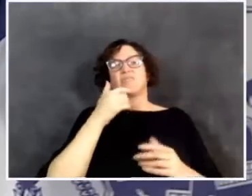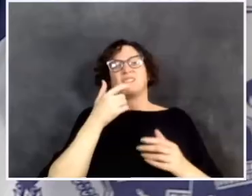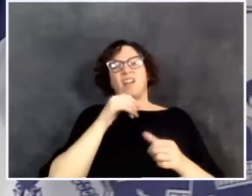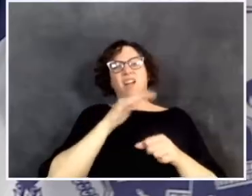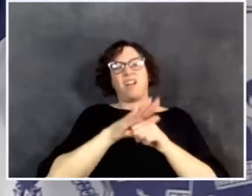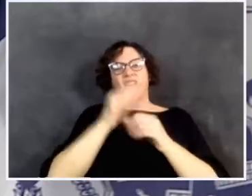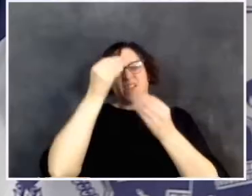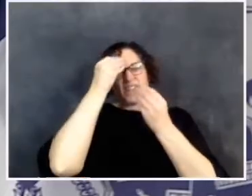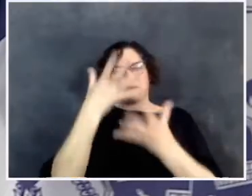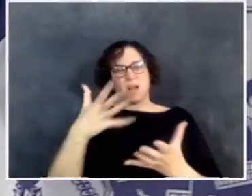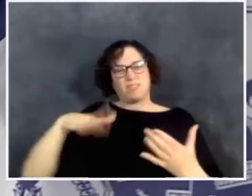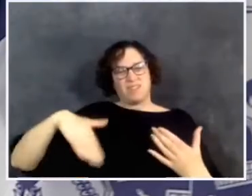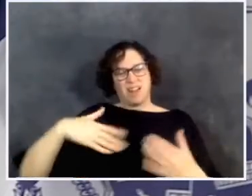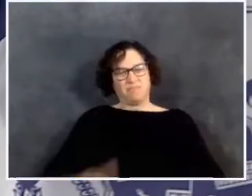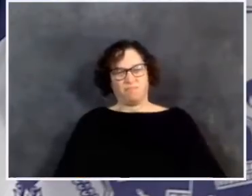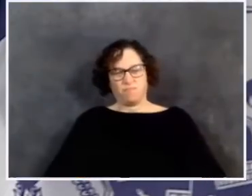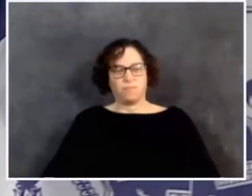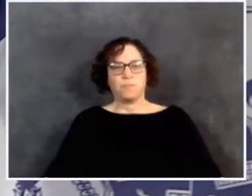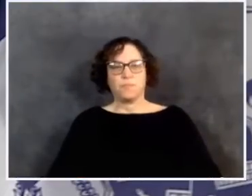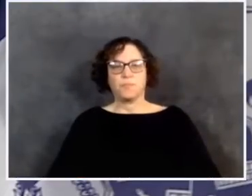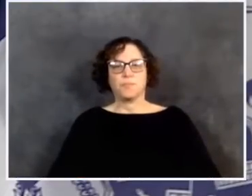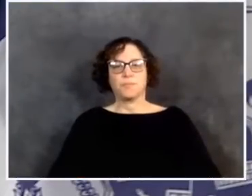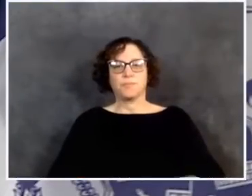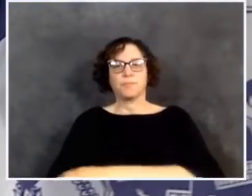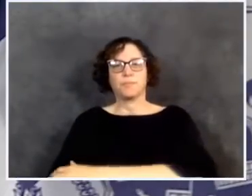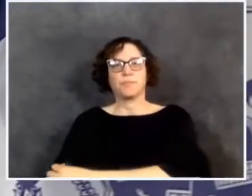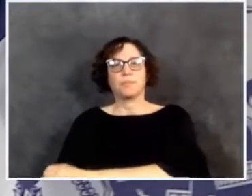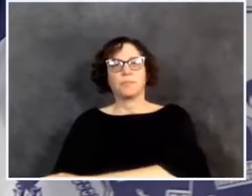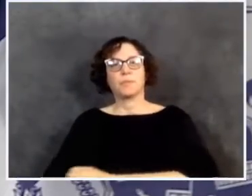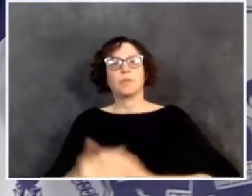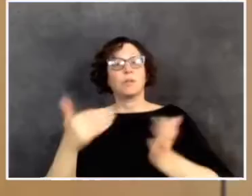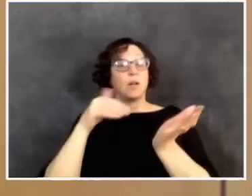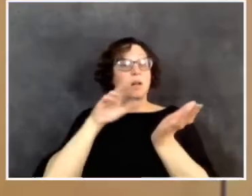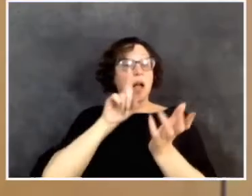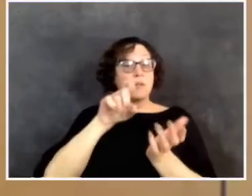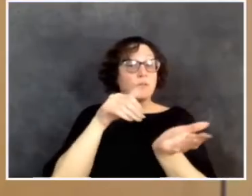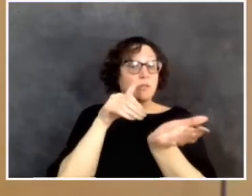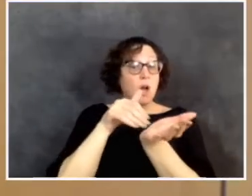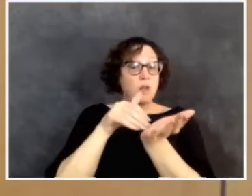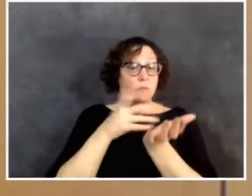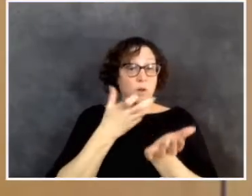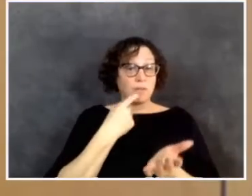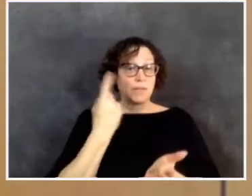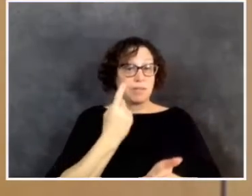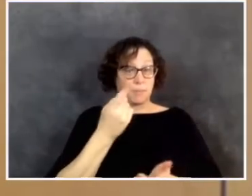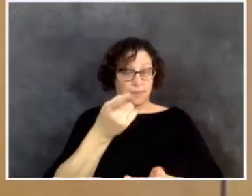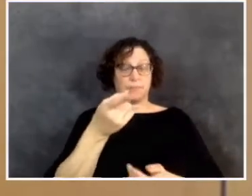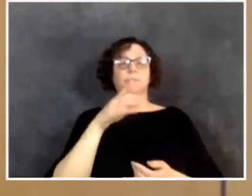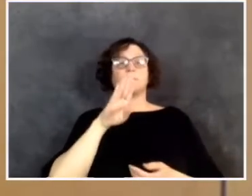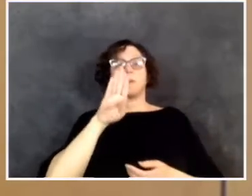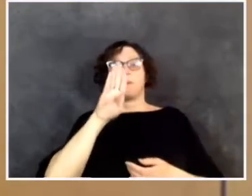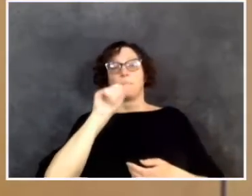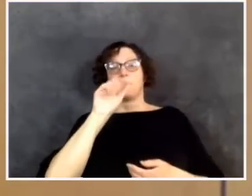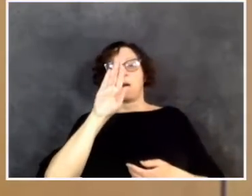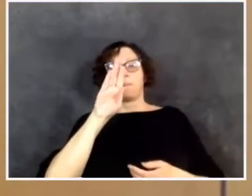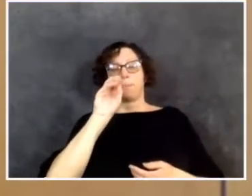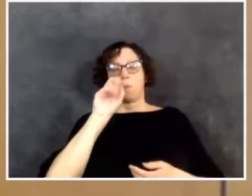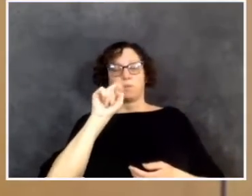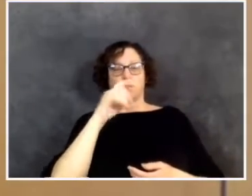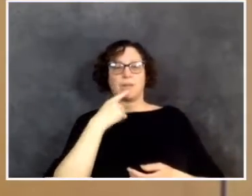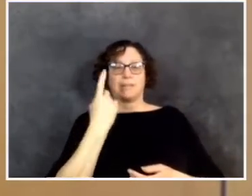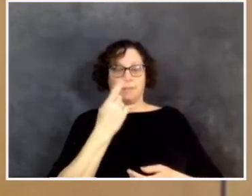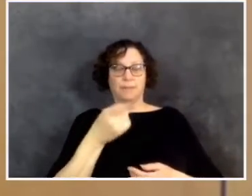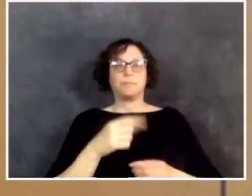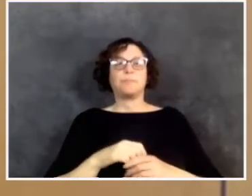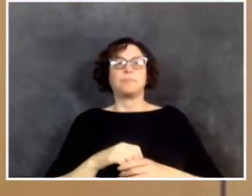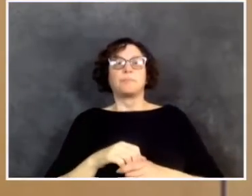that? Yes, Mr. Mayor, I want to build on what you laid out to say that I think it's